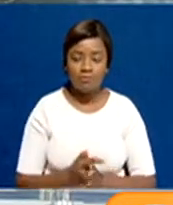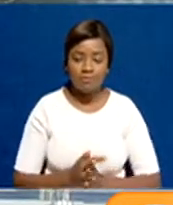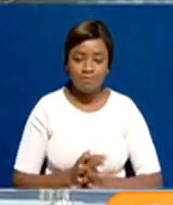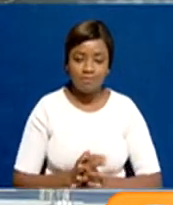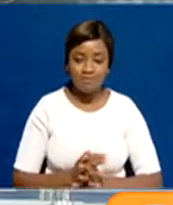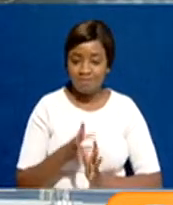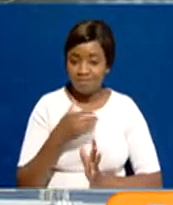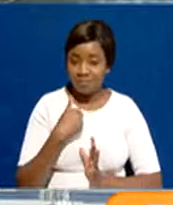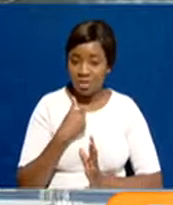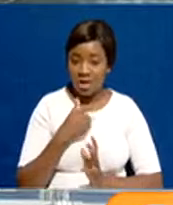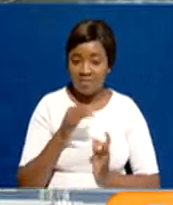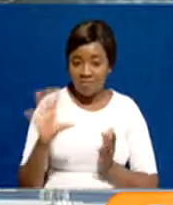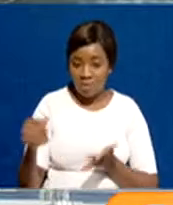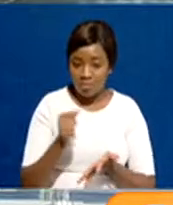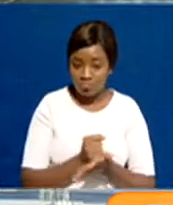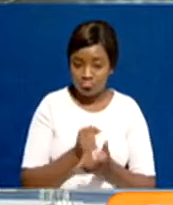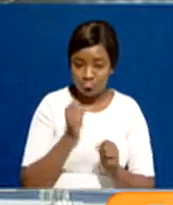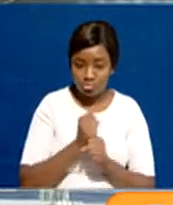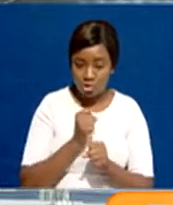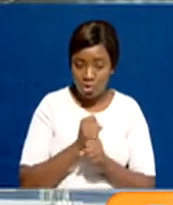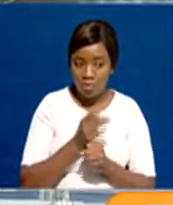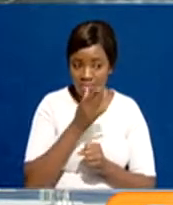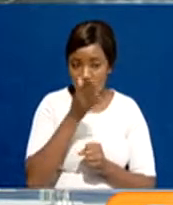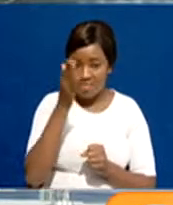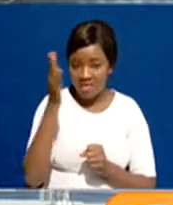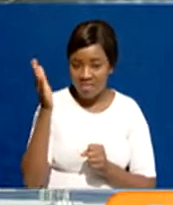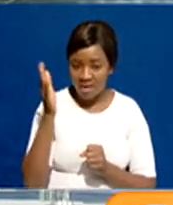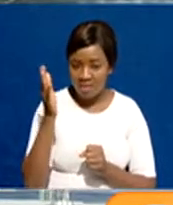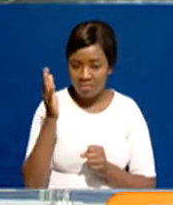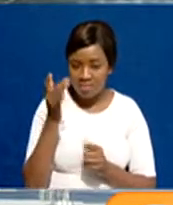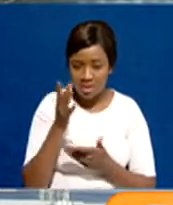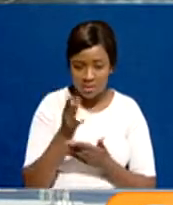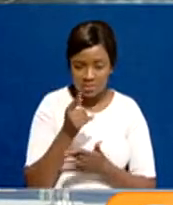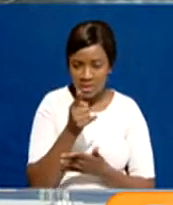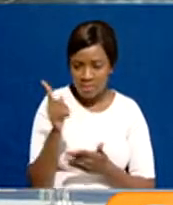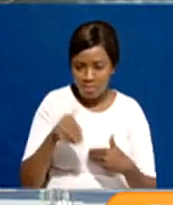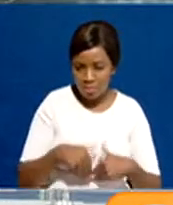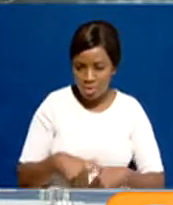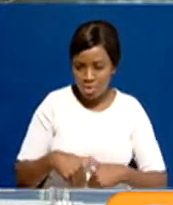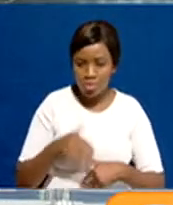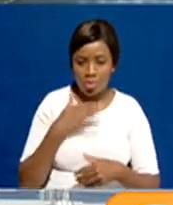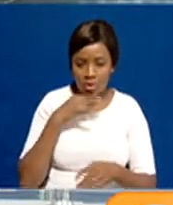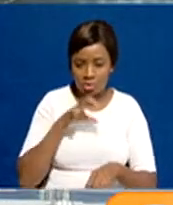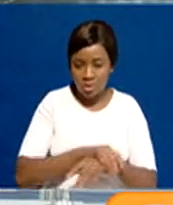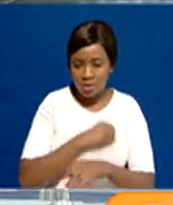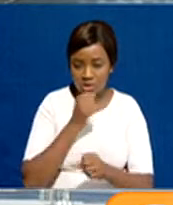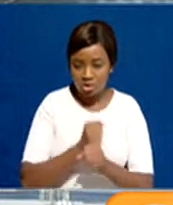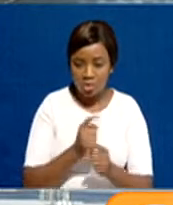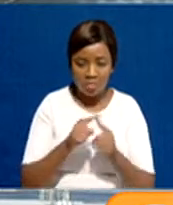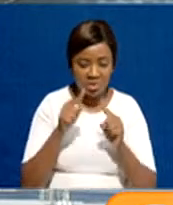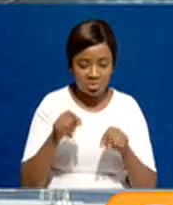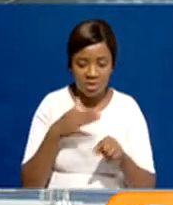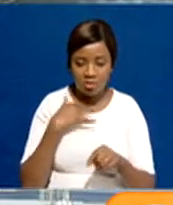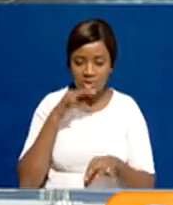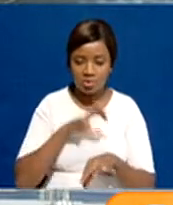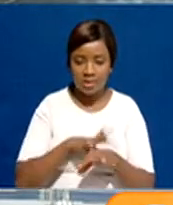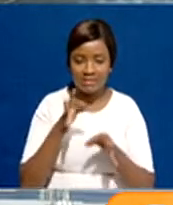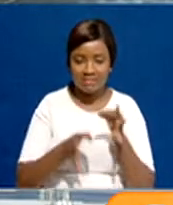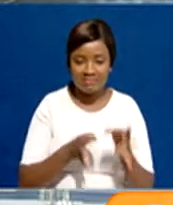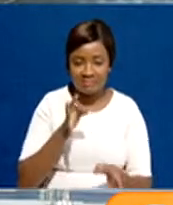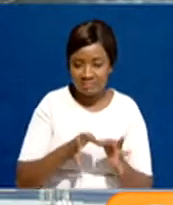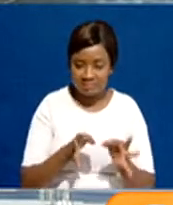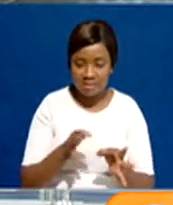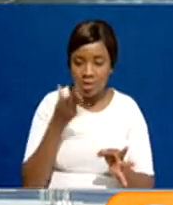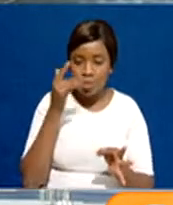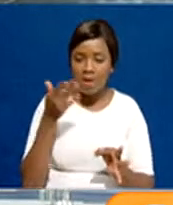a potential employment scam. A number of youthful job seekers are tonight demanding justice after they